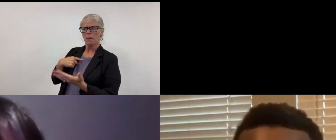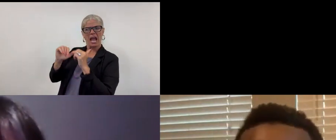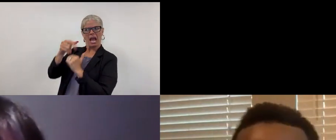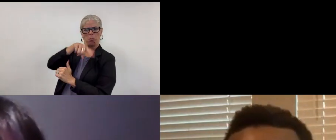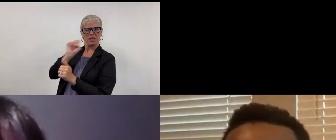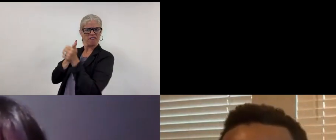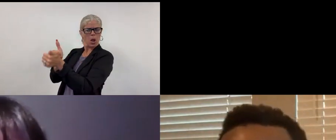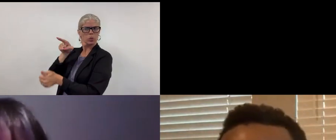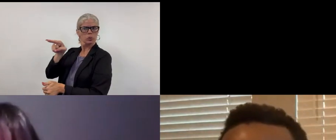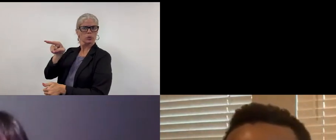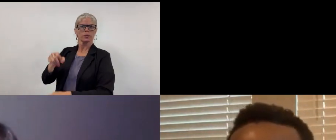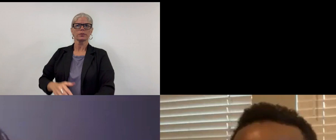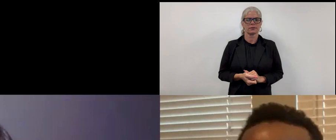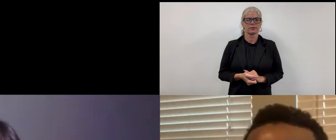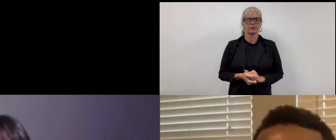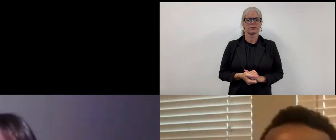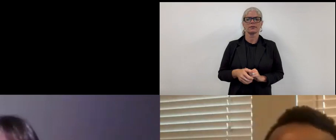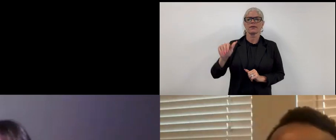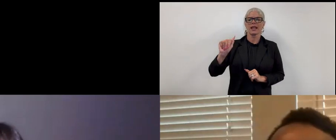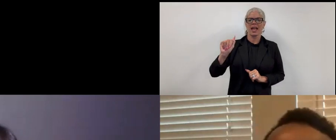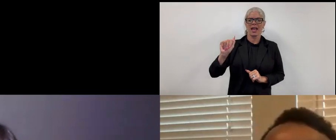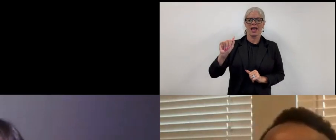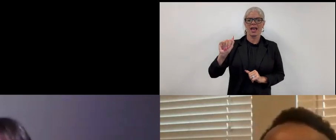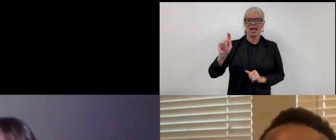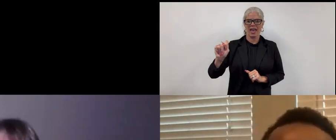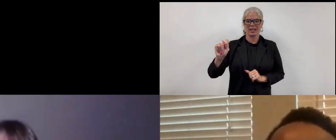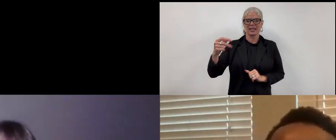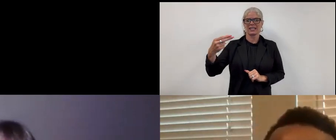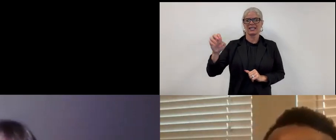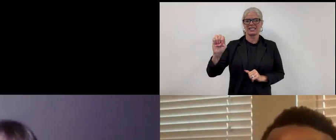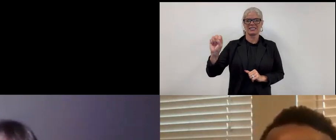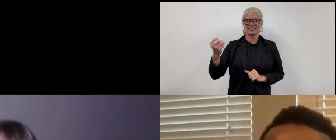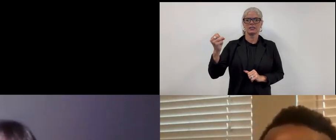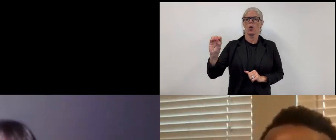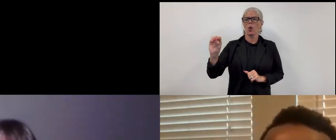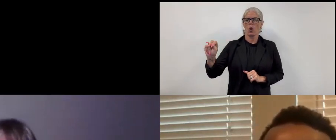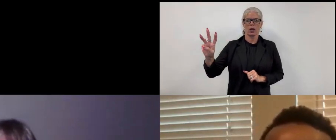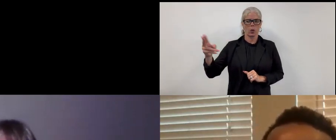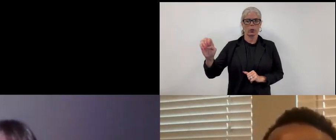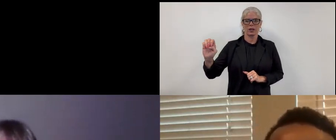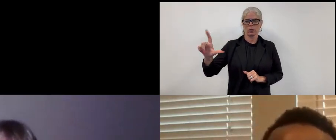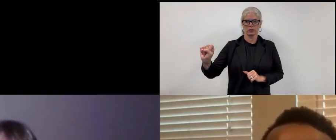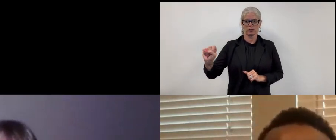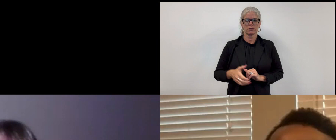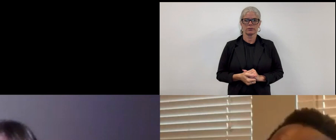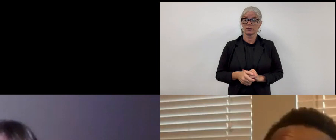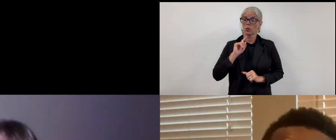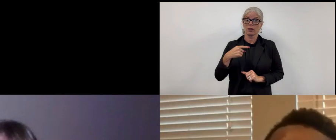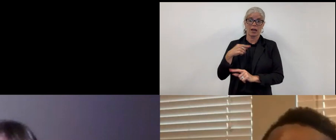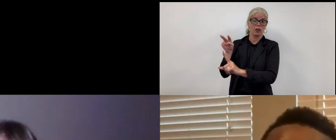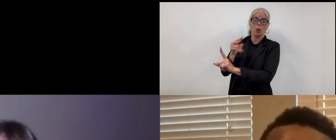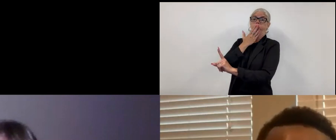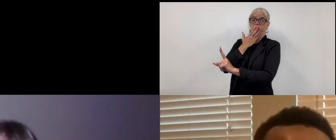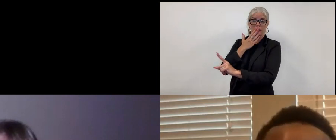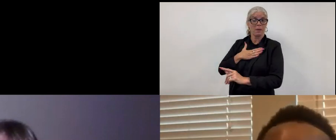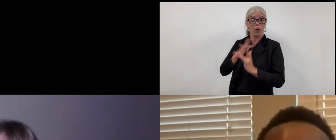media, can you tell us how to do that? Yeah, absolutely. At He's on Wheels is the name. I'm very easy to find on